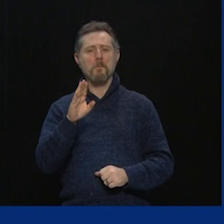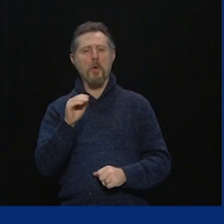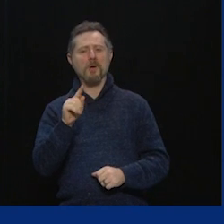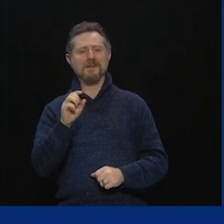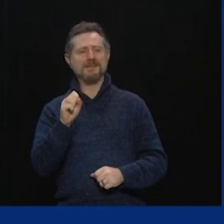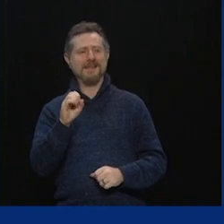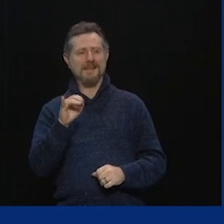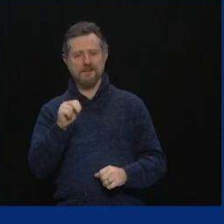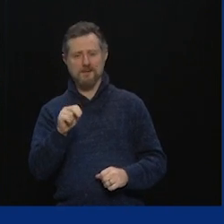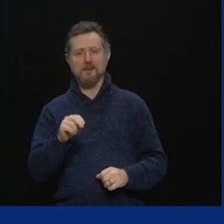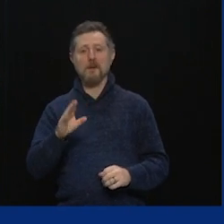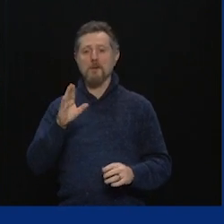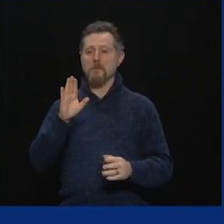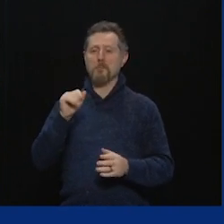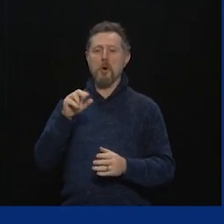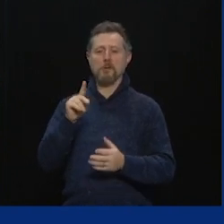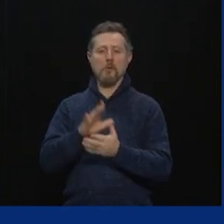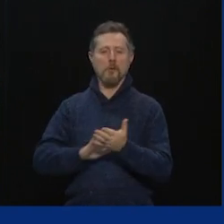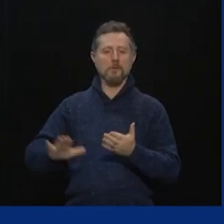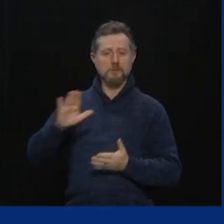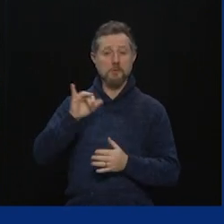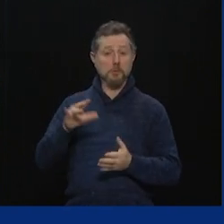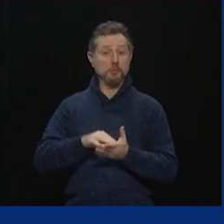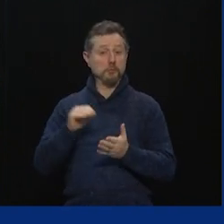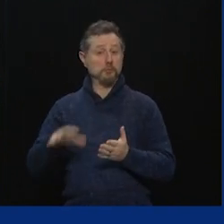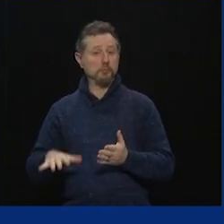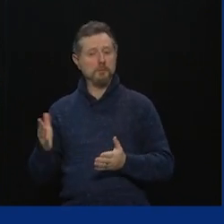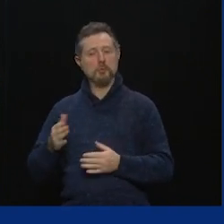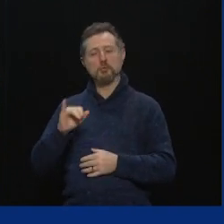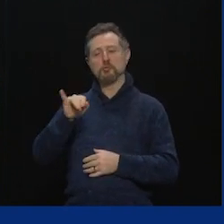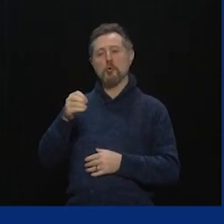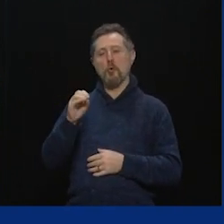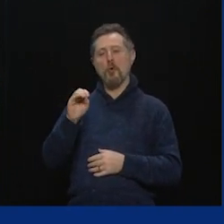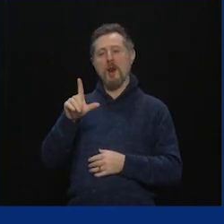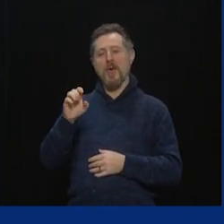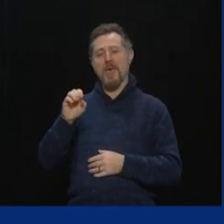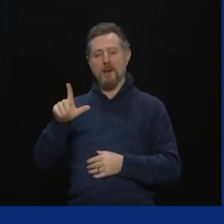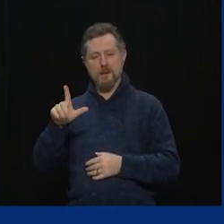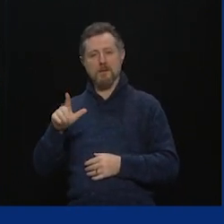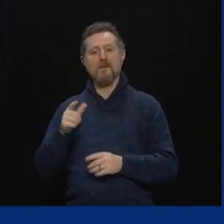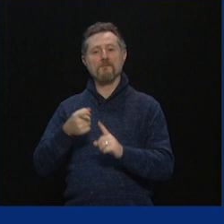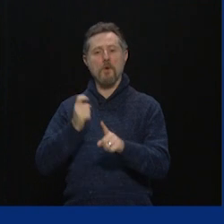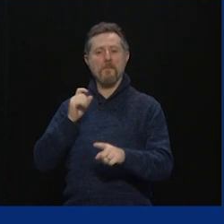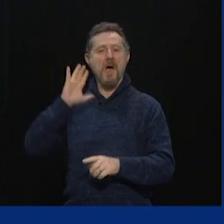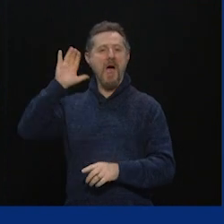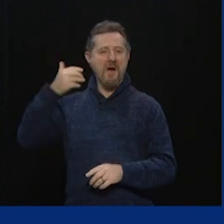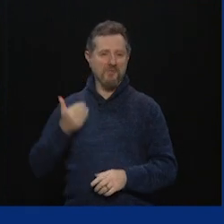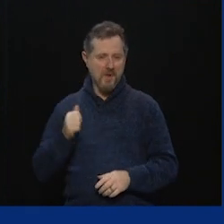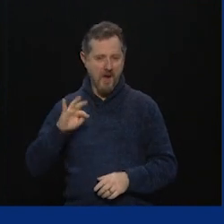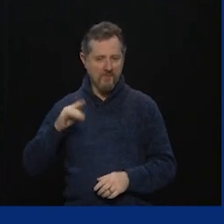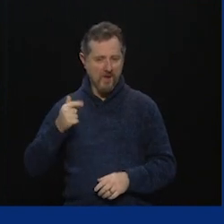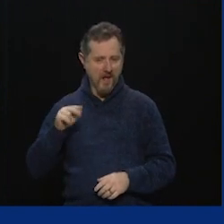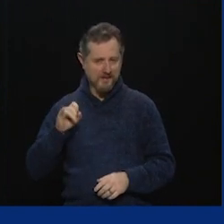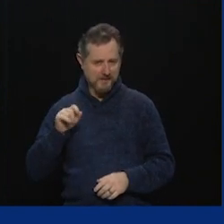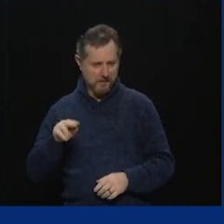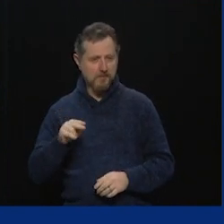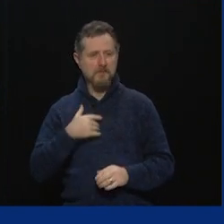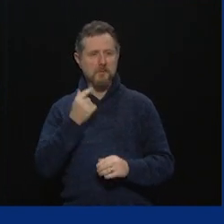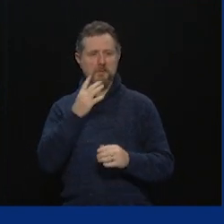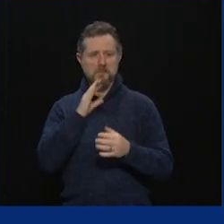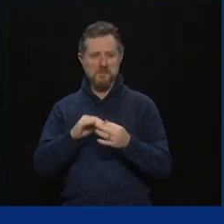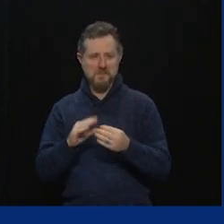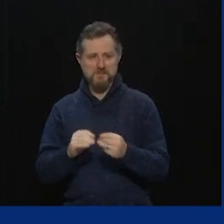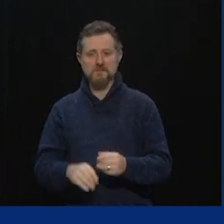who you'll be hearing from, who's a student here at Bard from Afghanistan. A few months ago, President